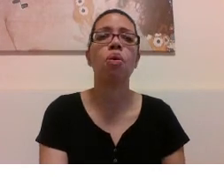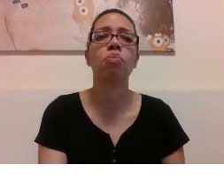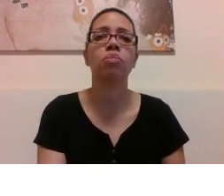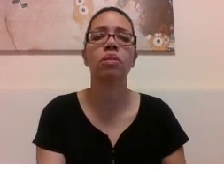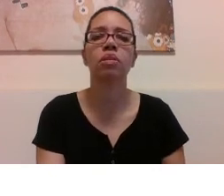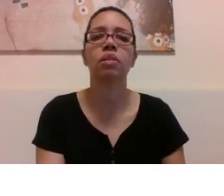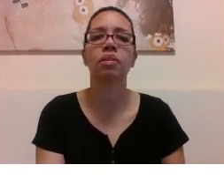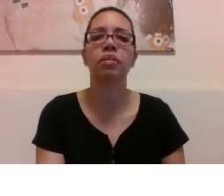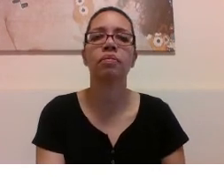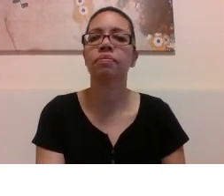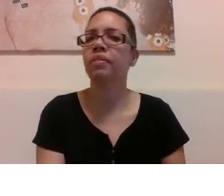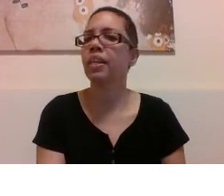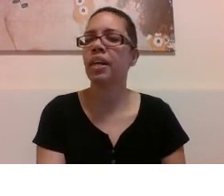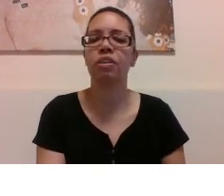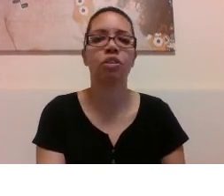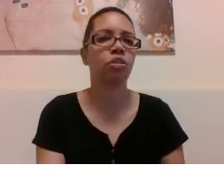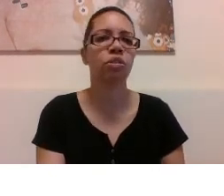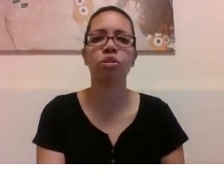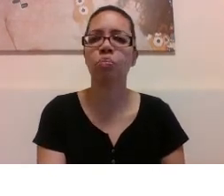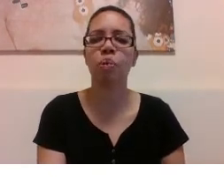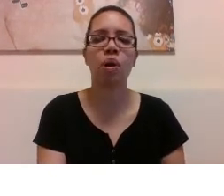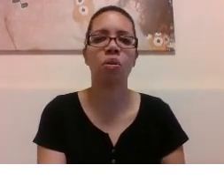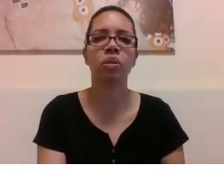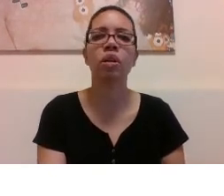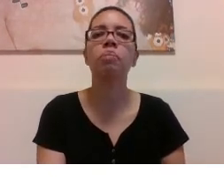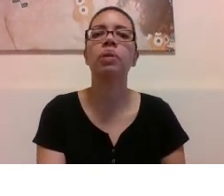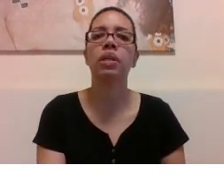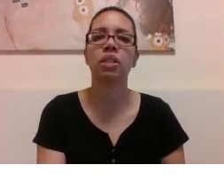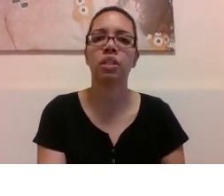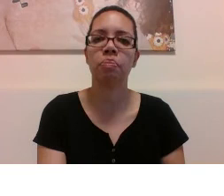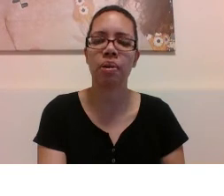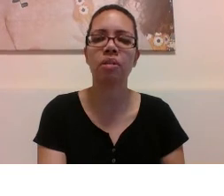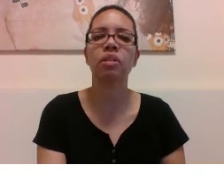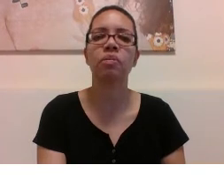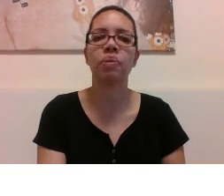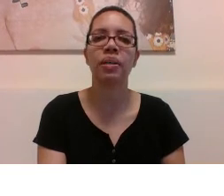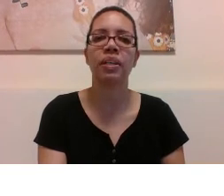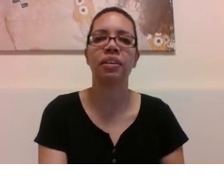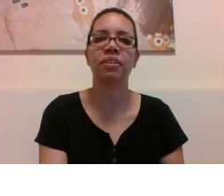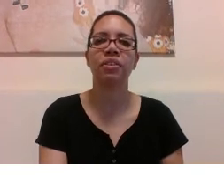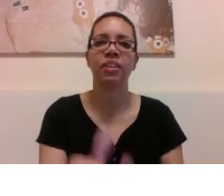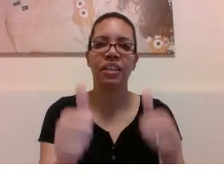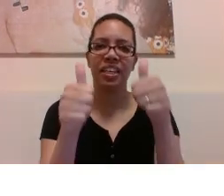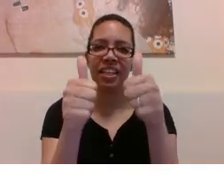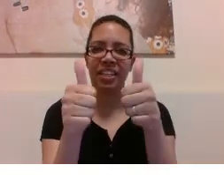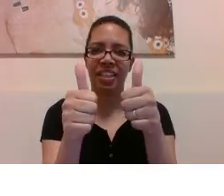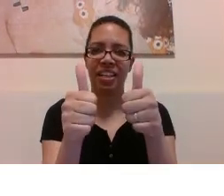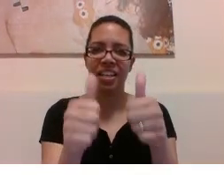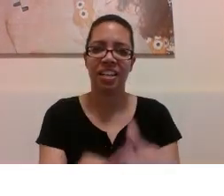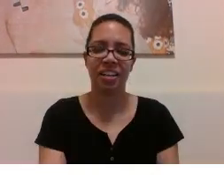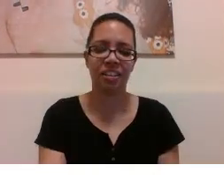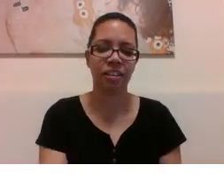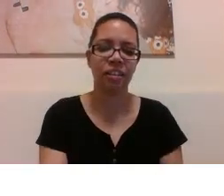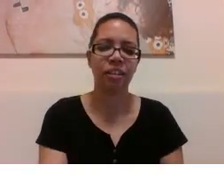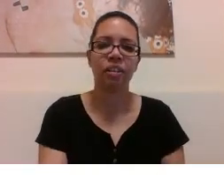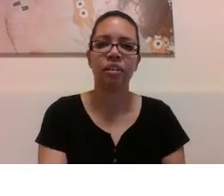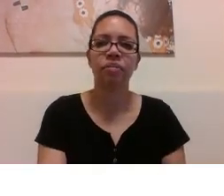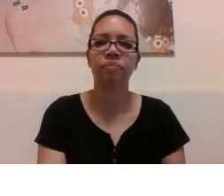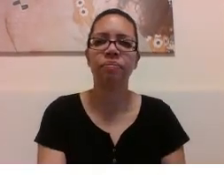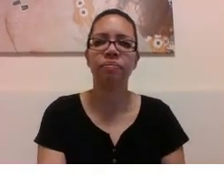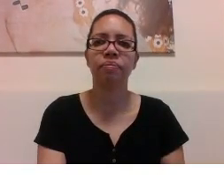1, 2, 3, 4, 5, 6, and 7 bombs. They are not going to explode because brown superhero is here.